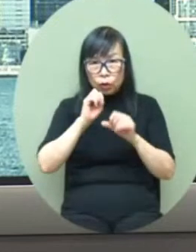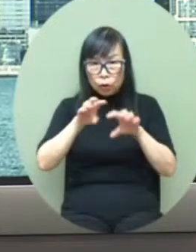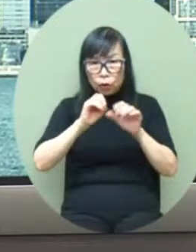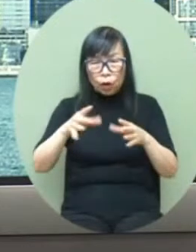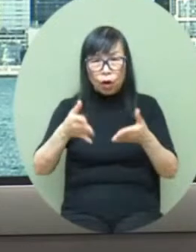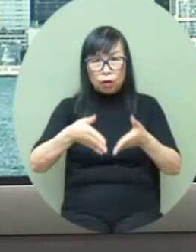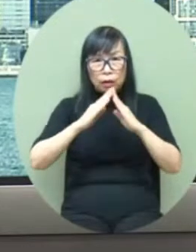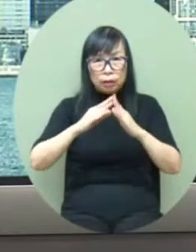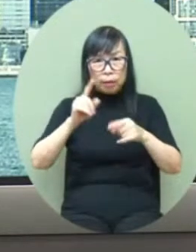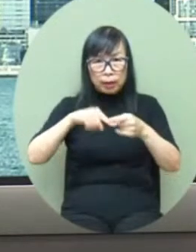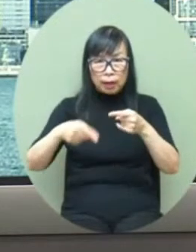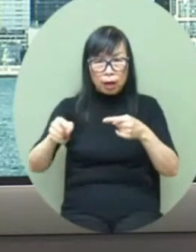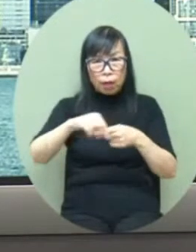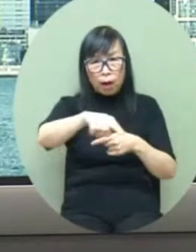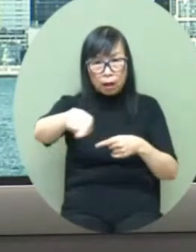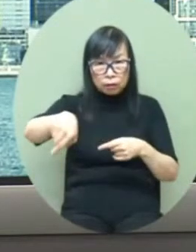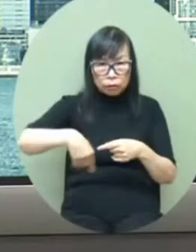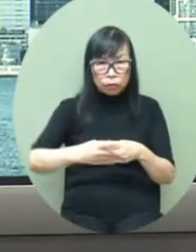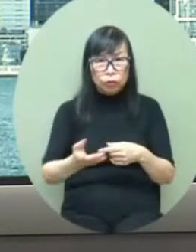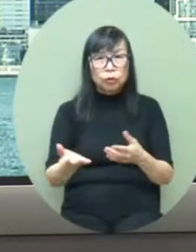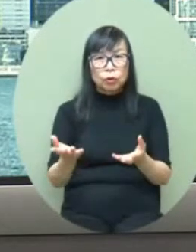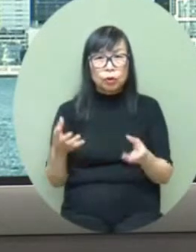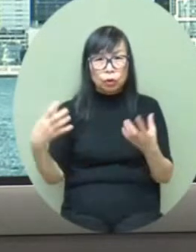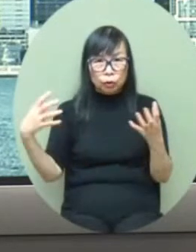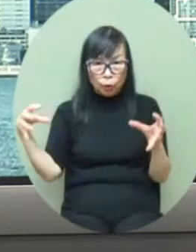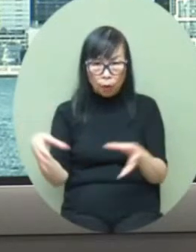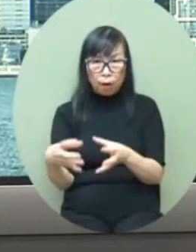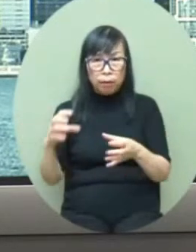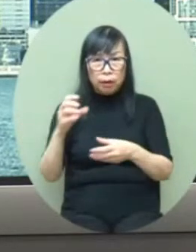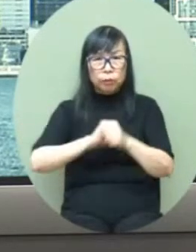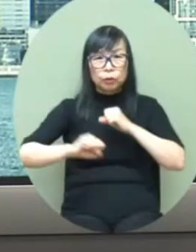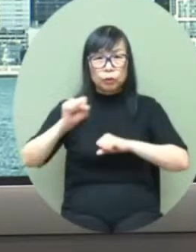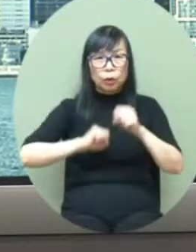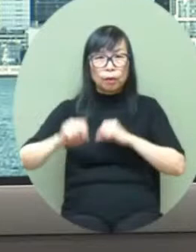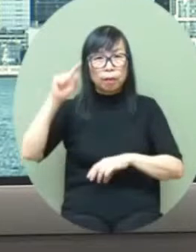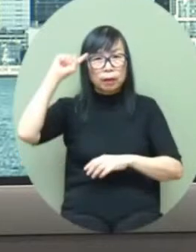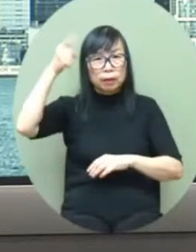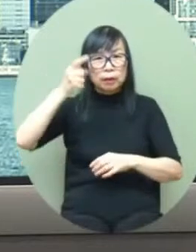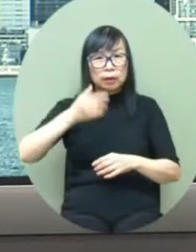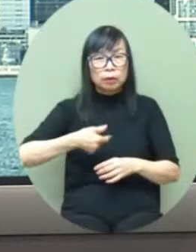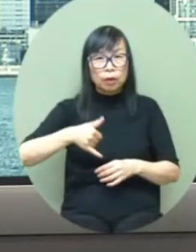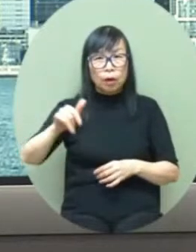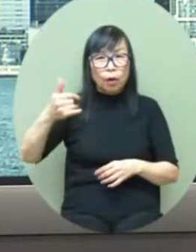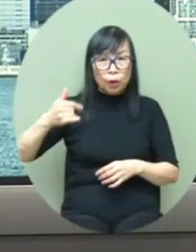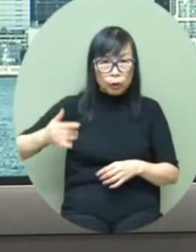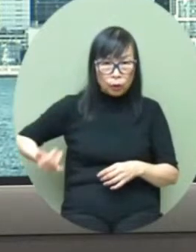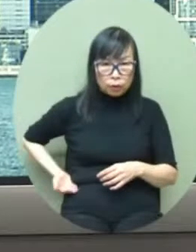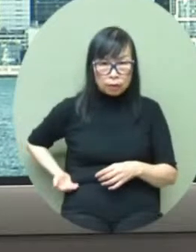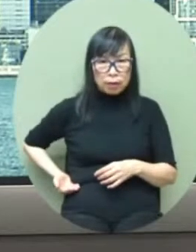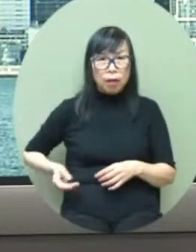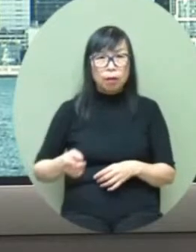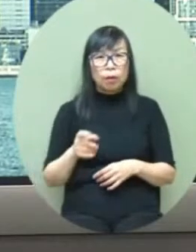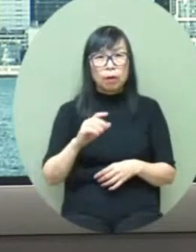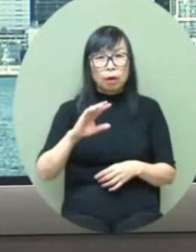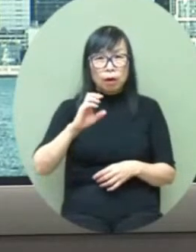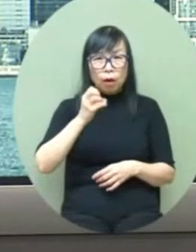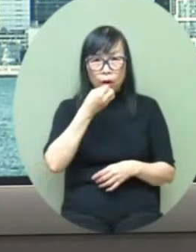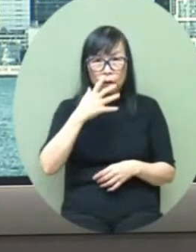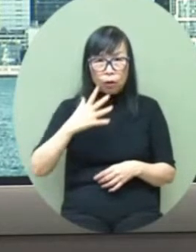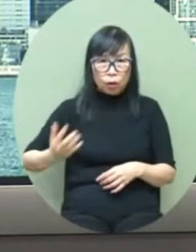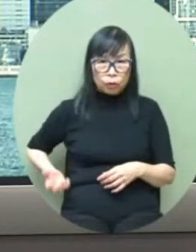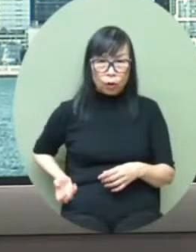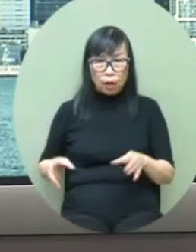Trade Development Council about a special week event. Tomorrow, I'll go